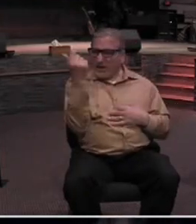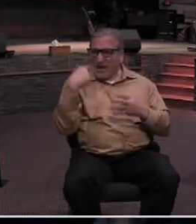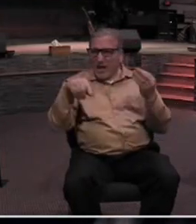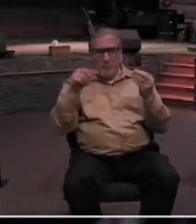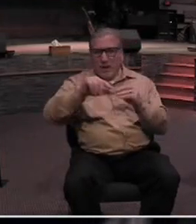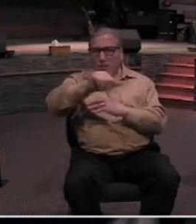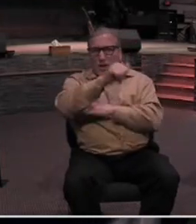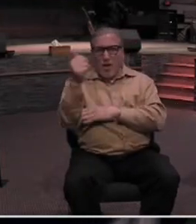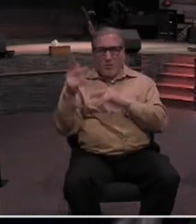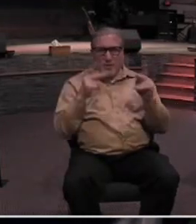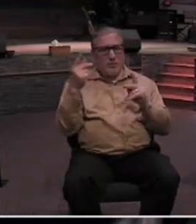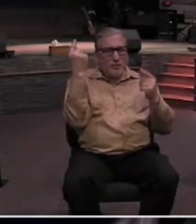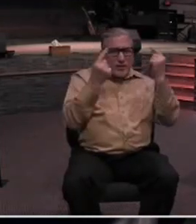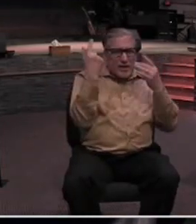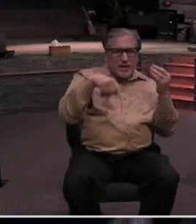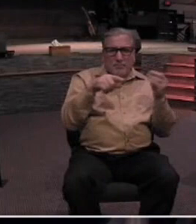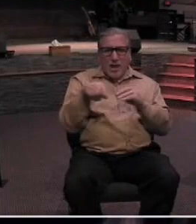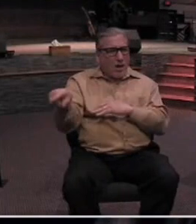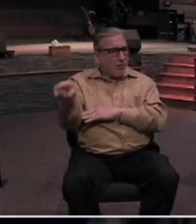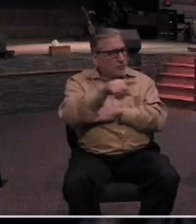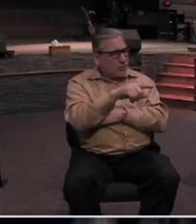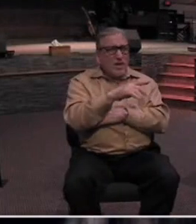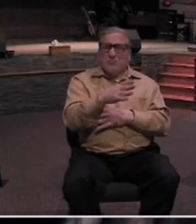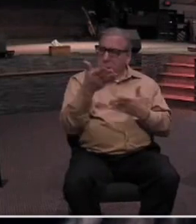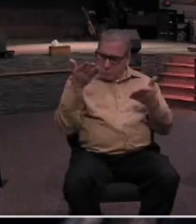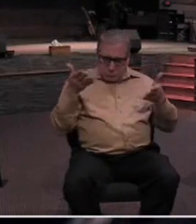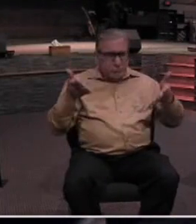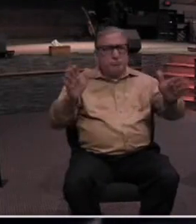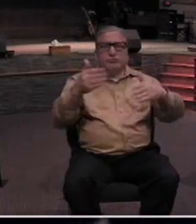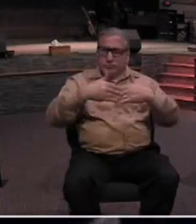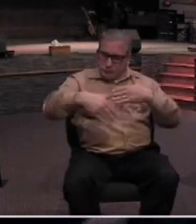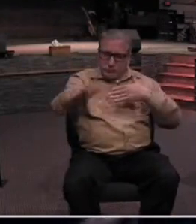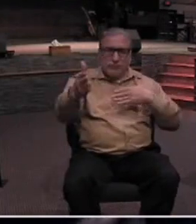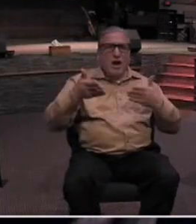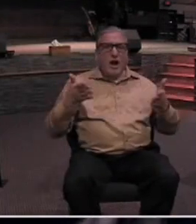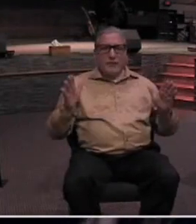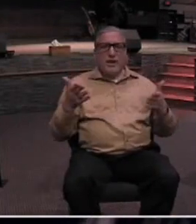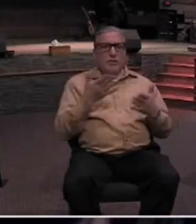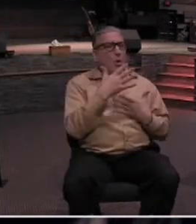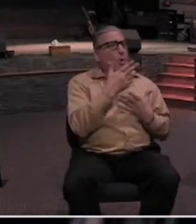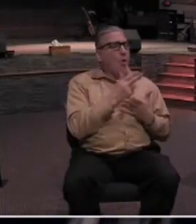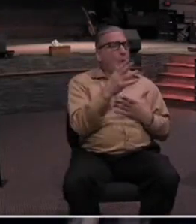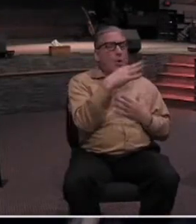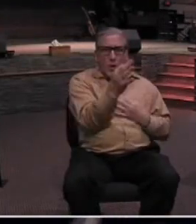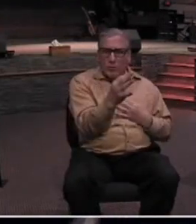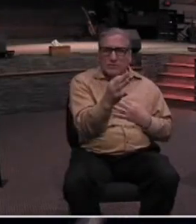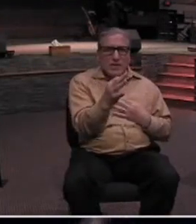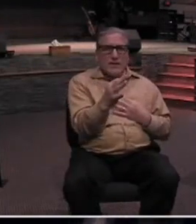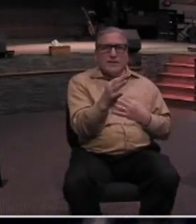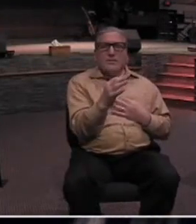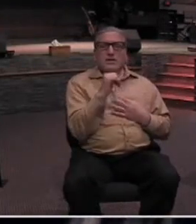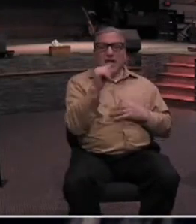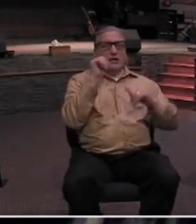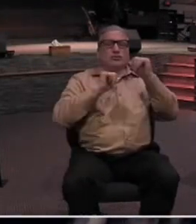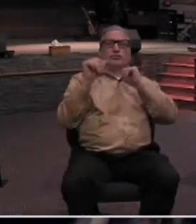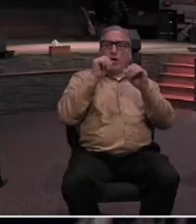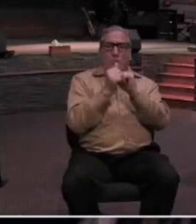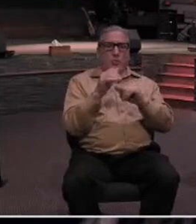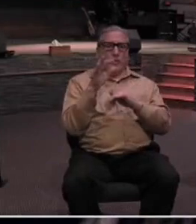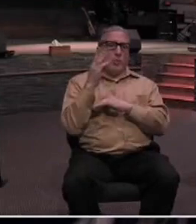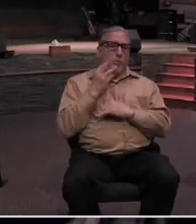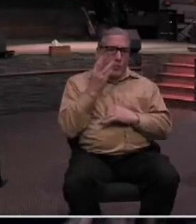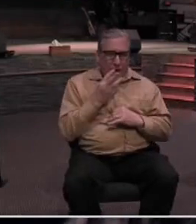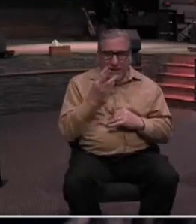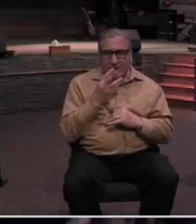somebody else is thinking about you. Go ahead and let the Holy Ghost. The Bible says, be not drunk with wine where it